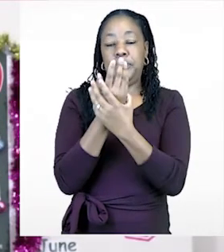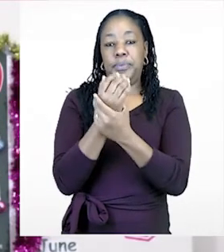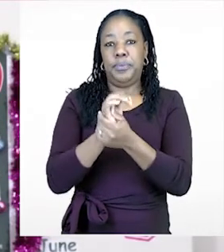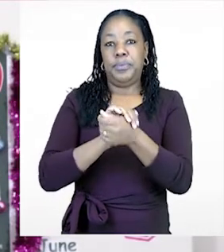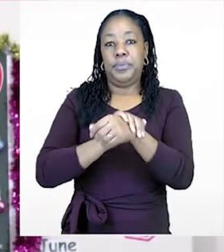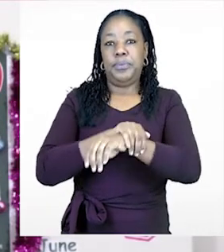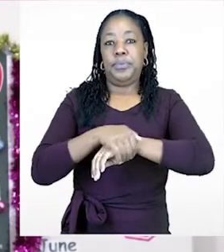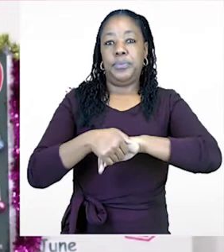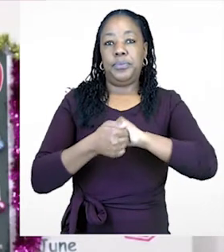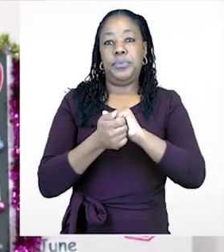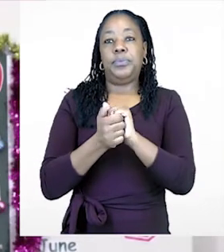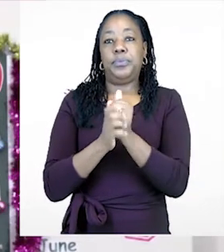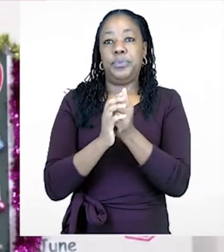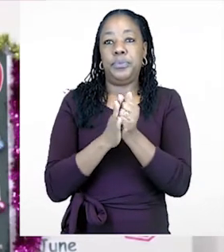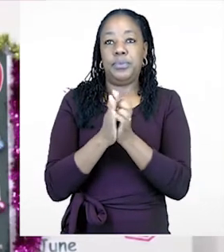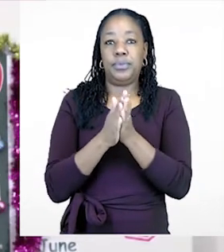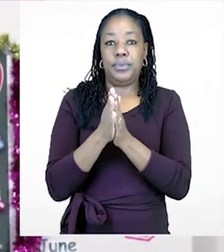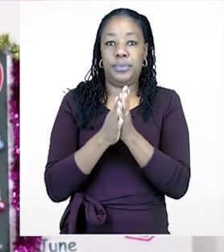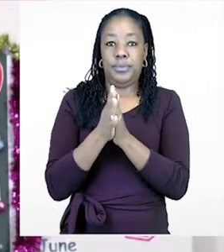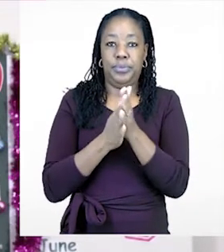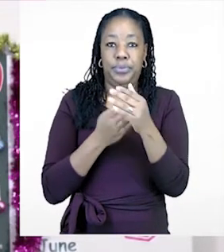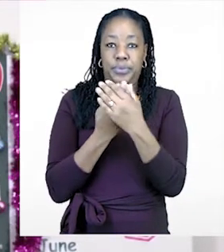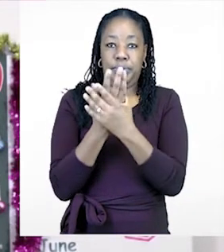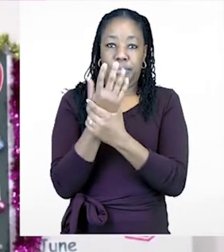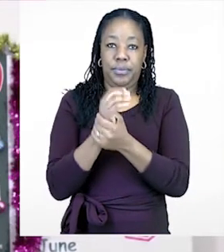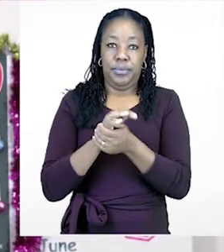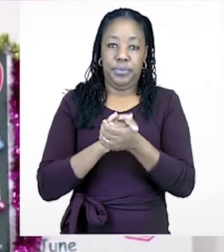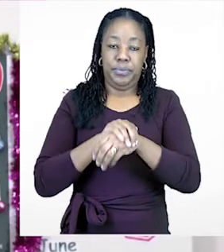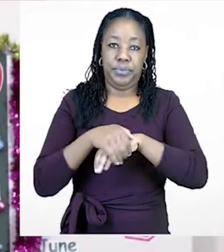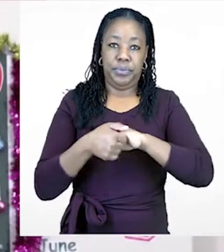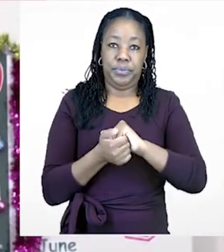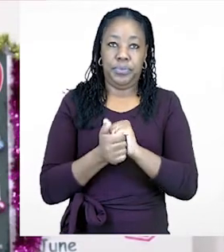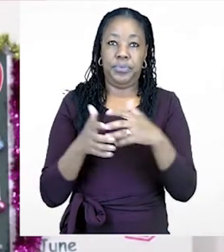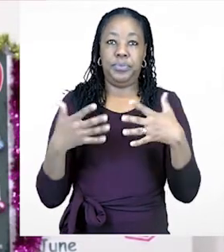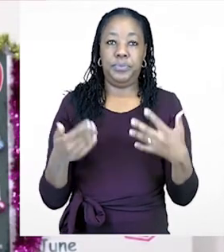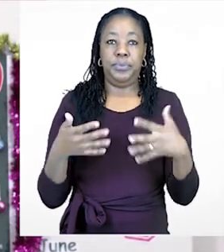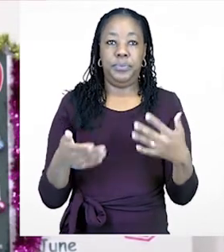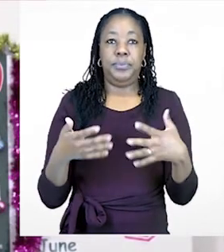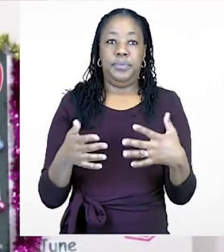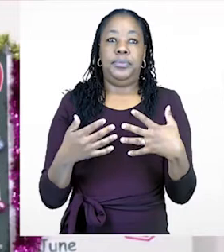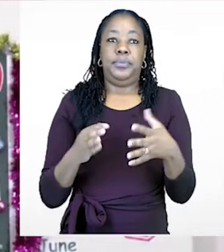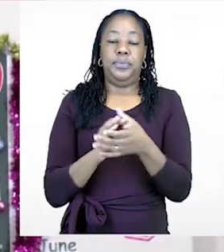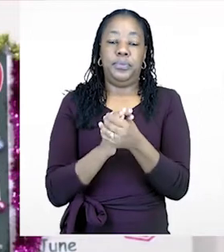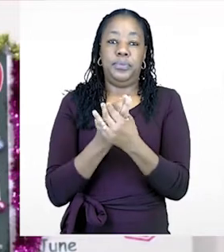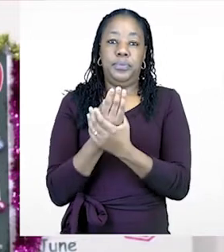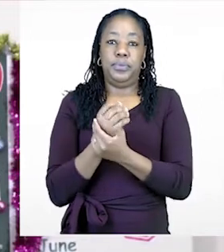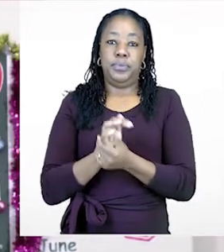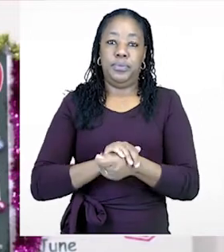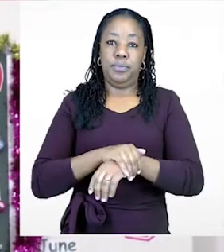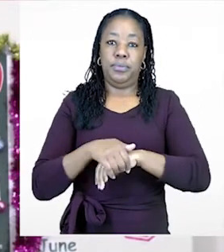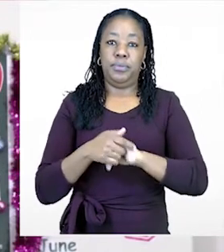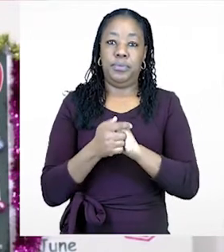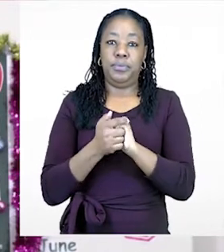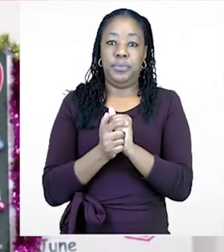go inside and outside and on your wrists. Make sure that your hands are dry before you touch anything else.